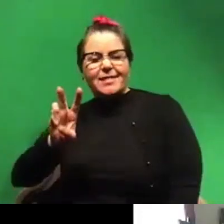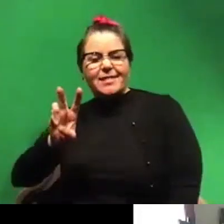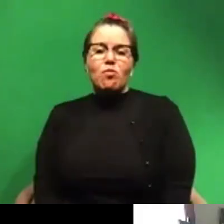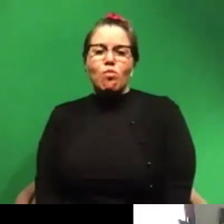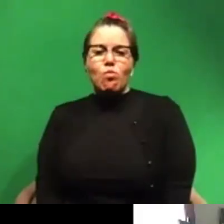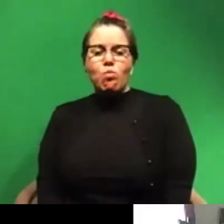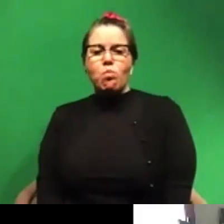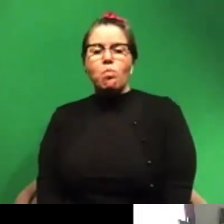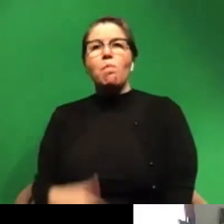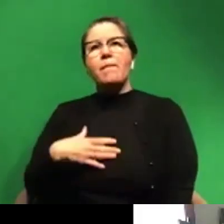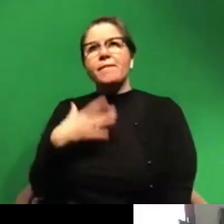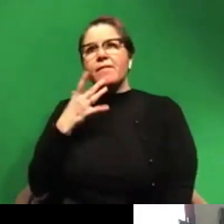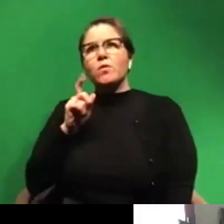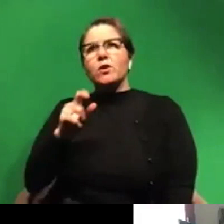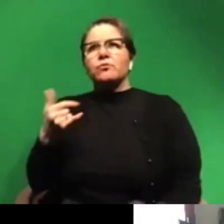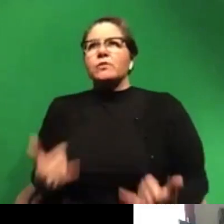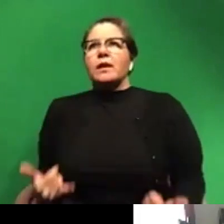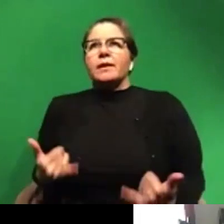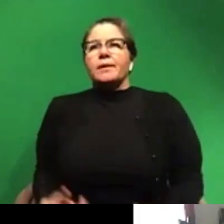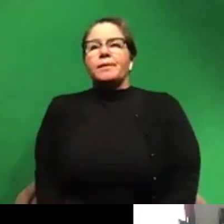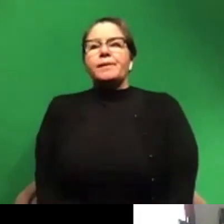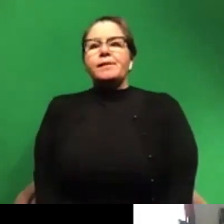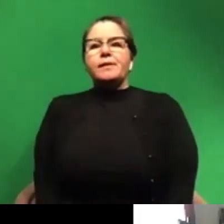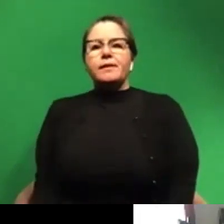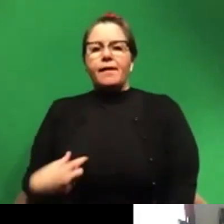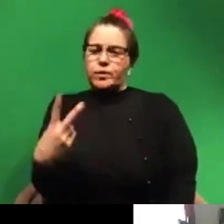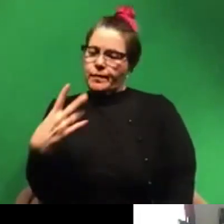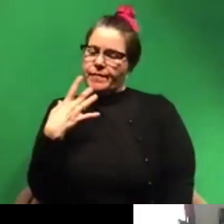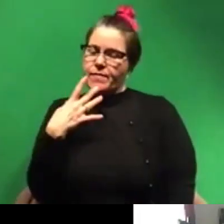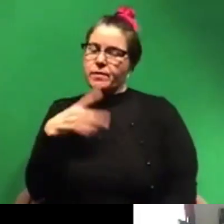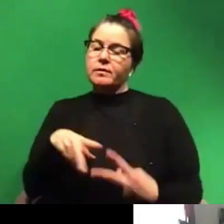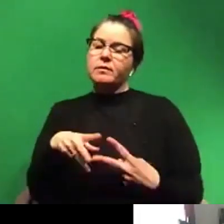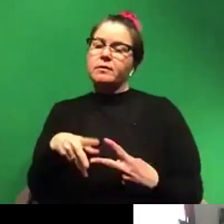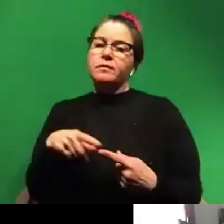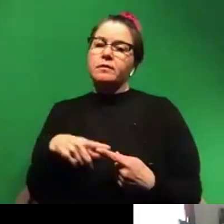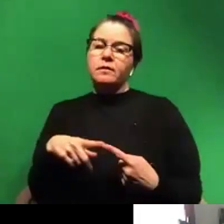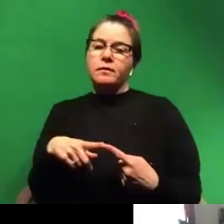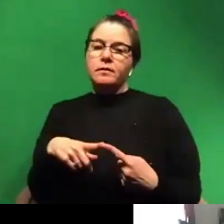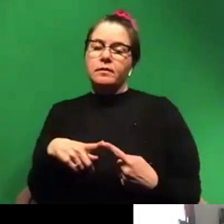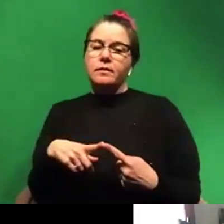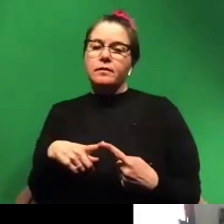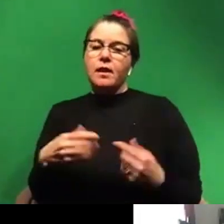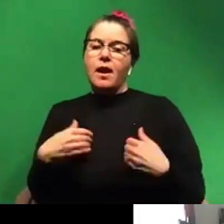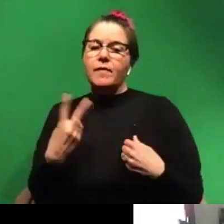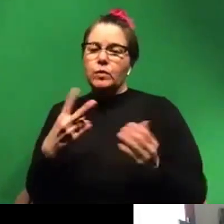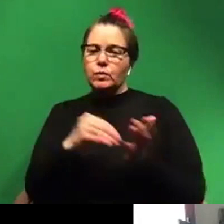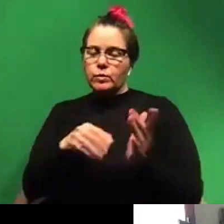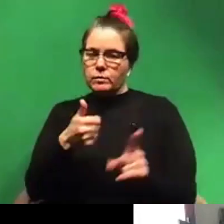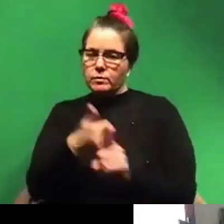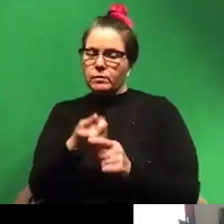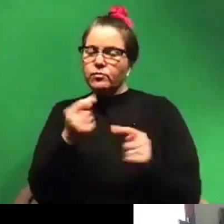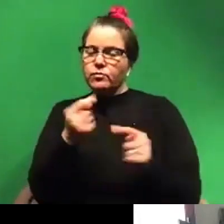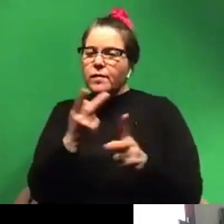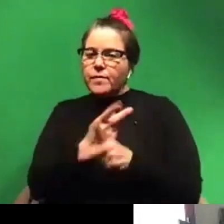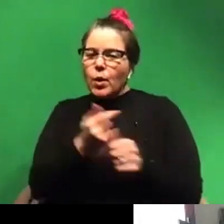my favorite question right now, I have two favorites. One is I have two students who are trying to figure out which microbes